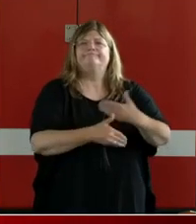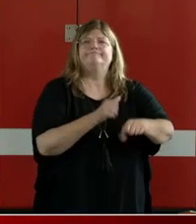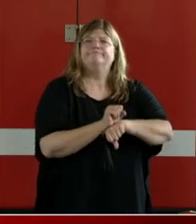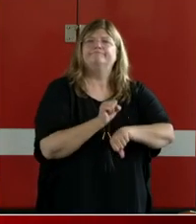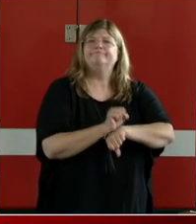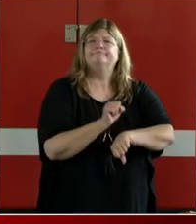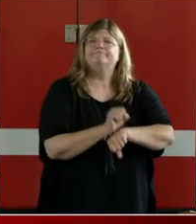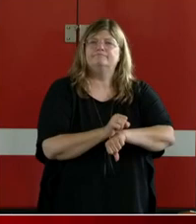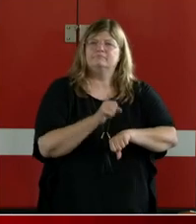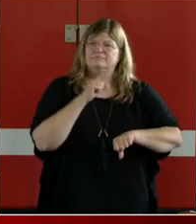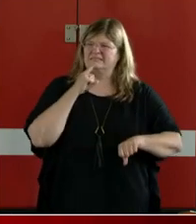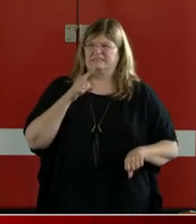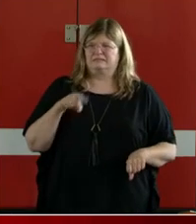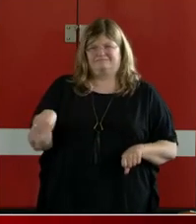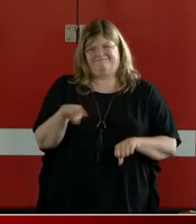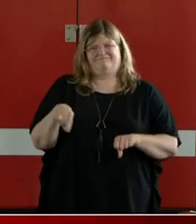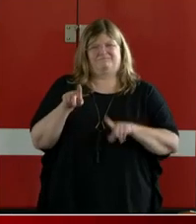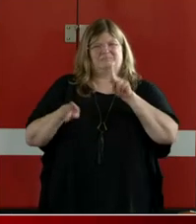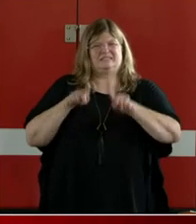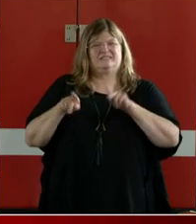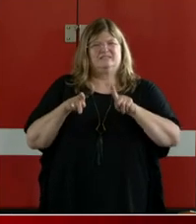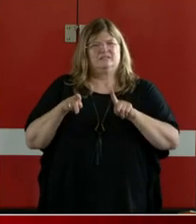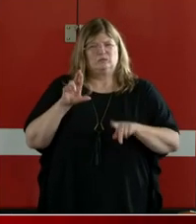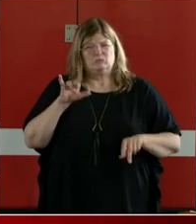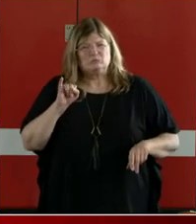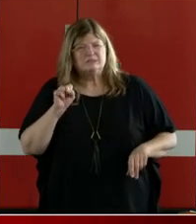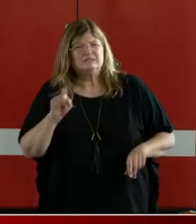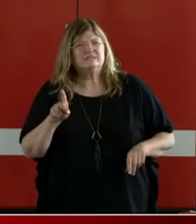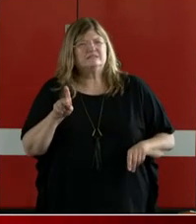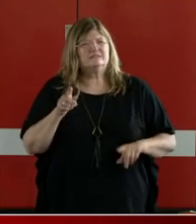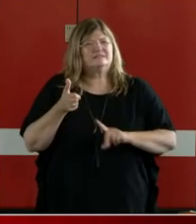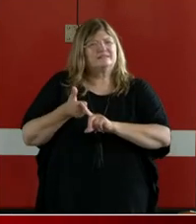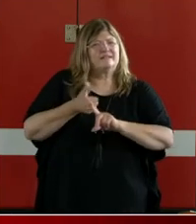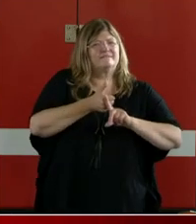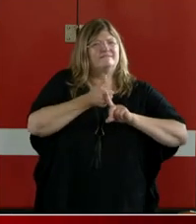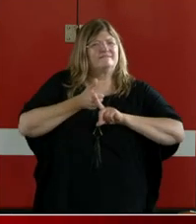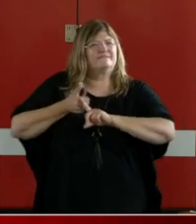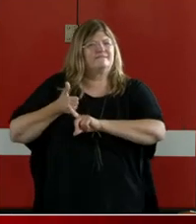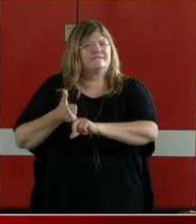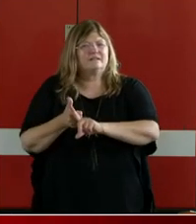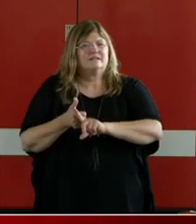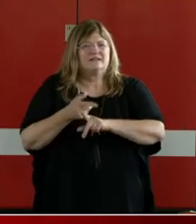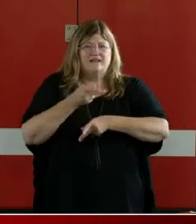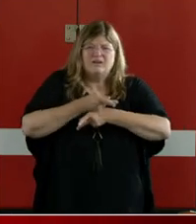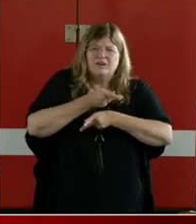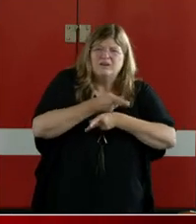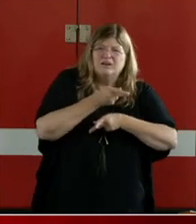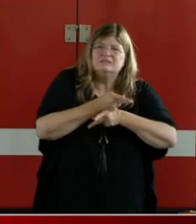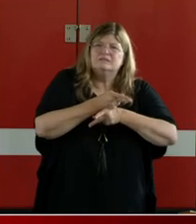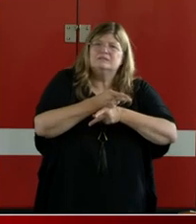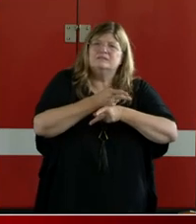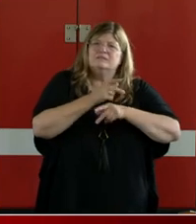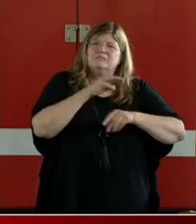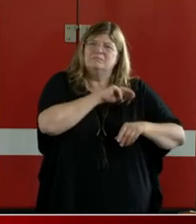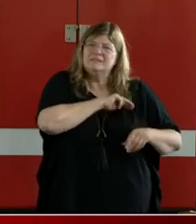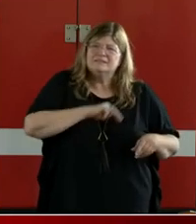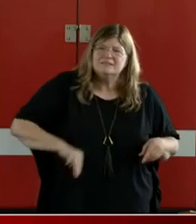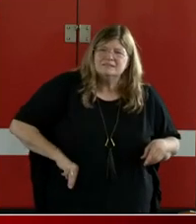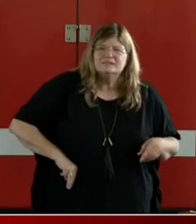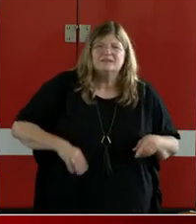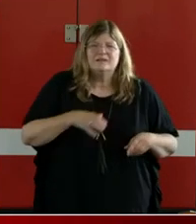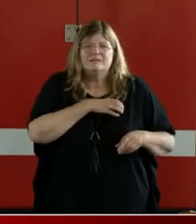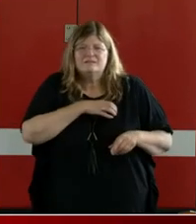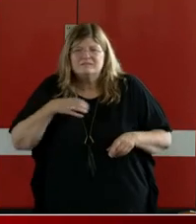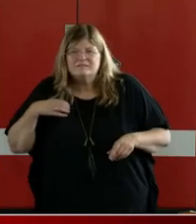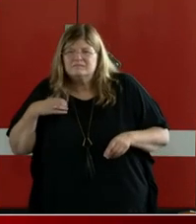their way to take care of their members. The mayor and the council walked hand in hand with me, helping guide